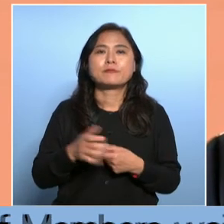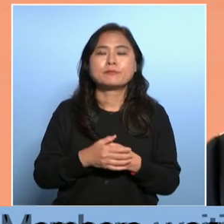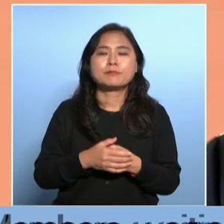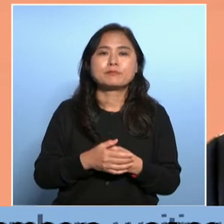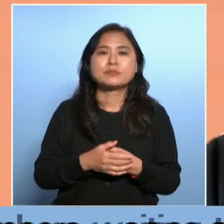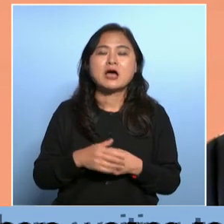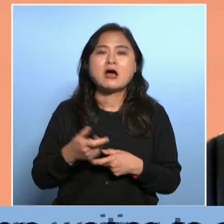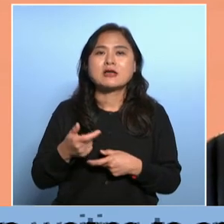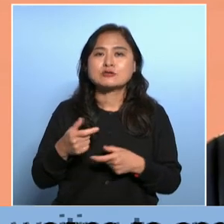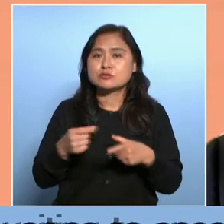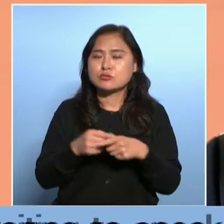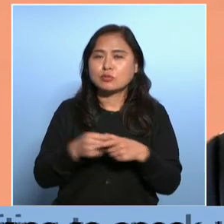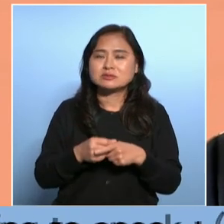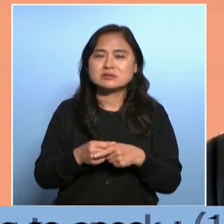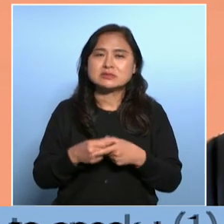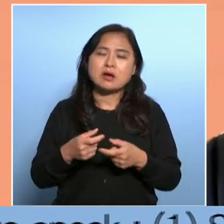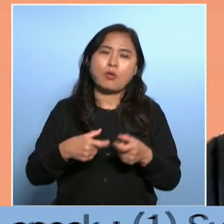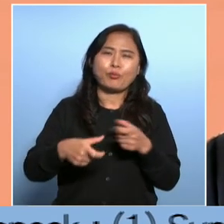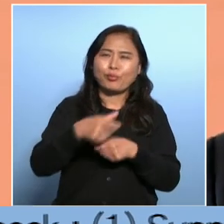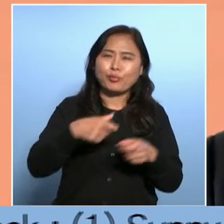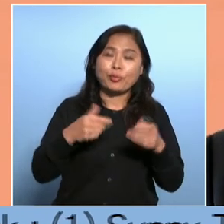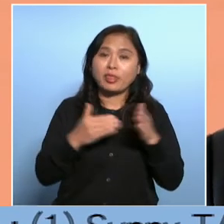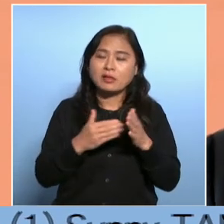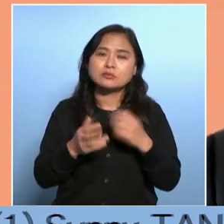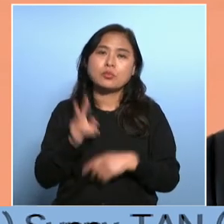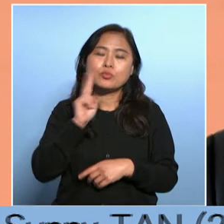offer some